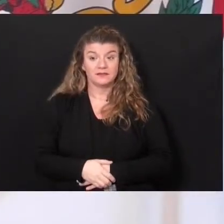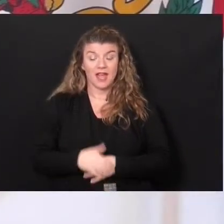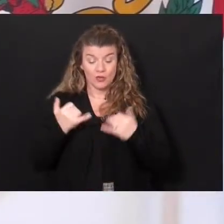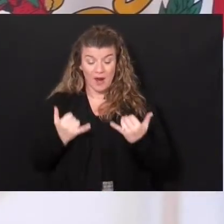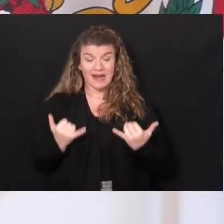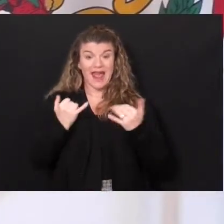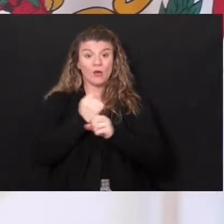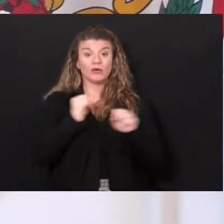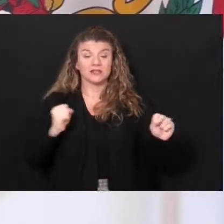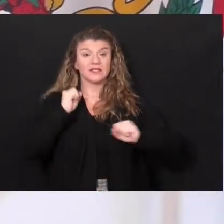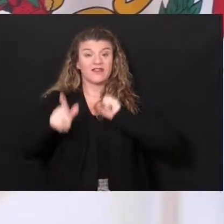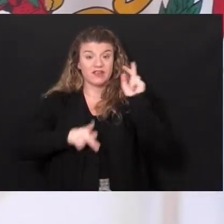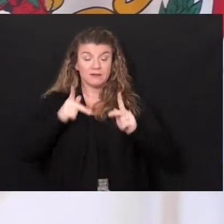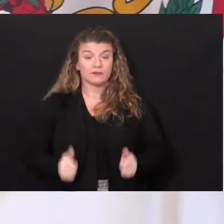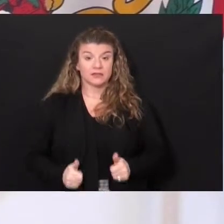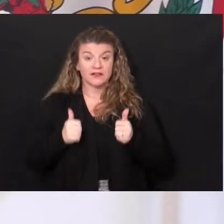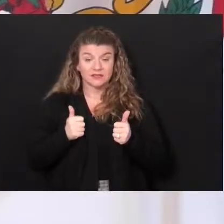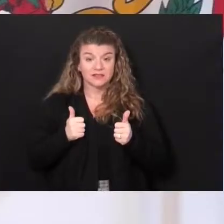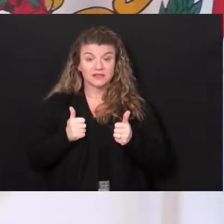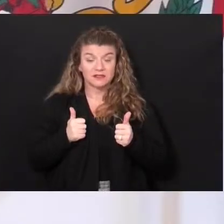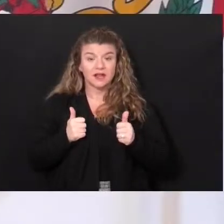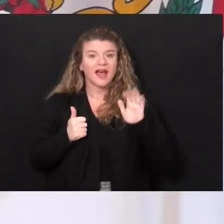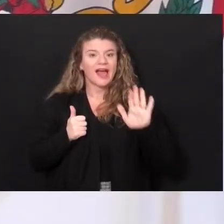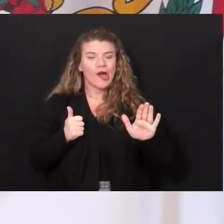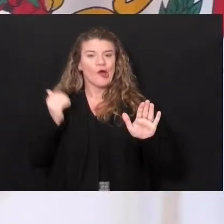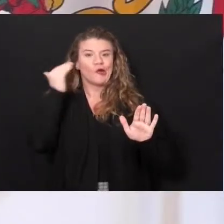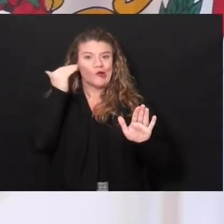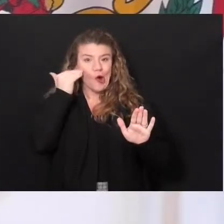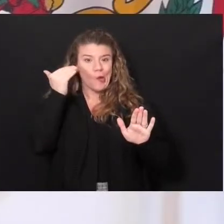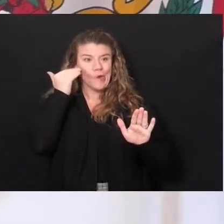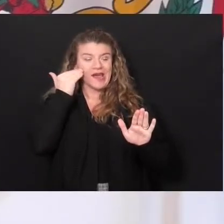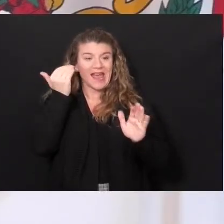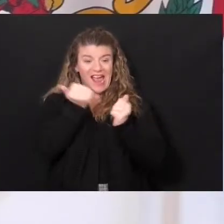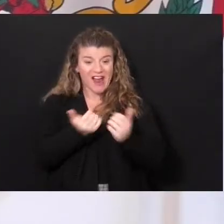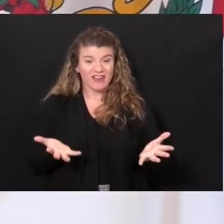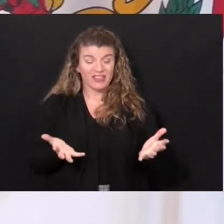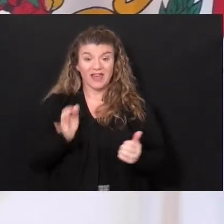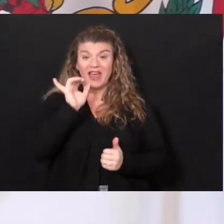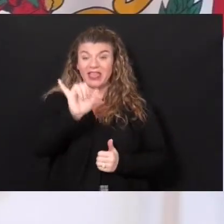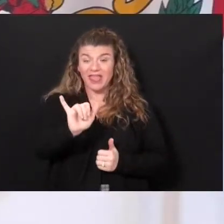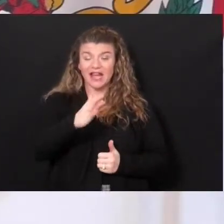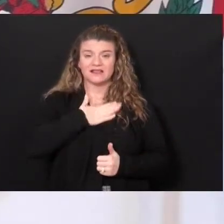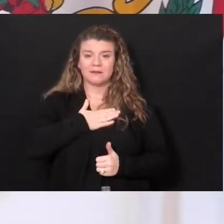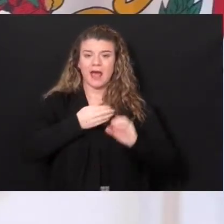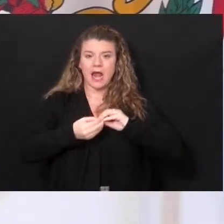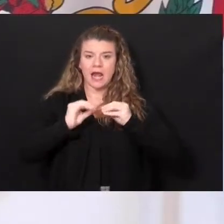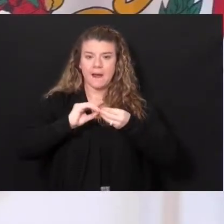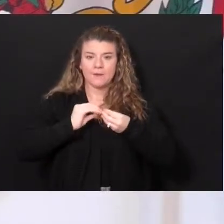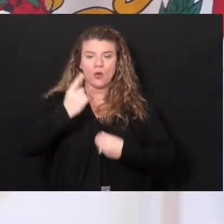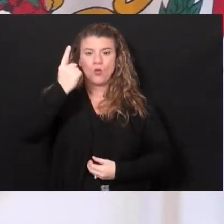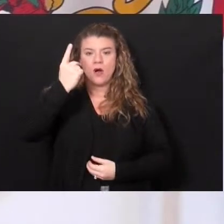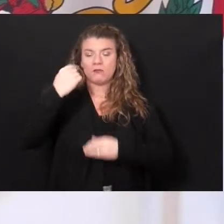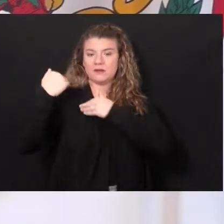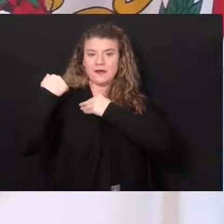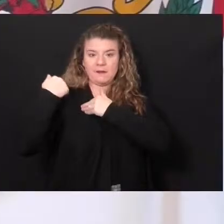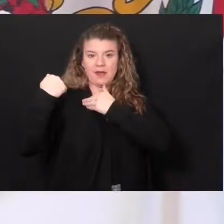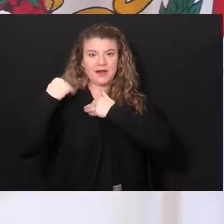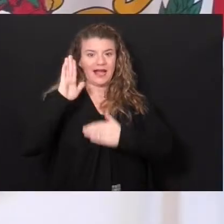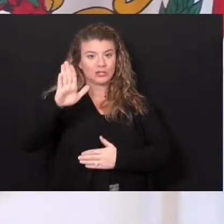people's lives right now. Now, with all that, that's the number one responsibility of me being your